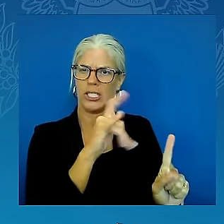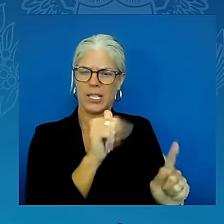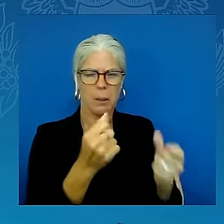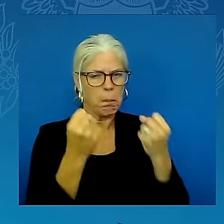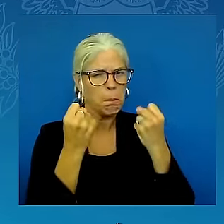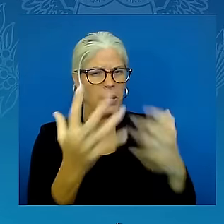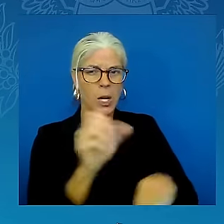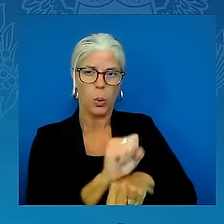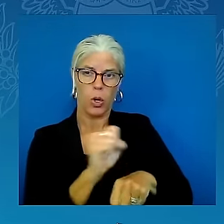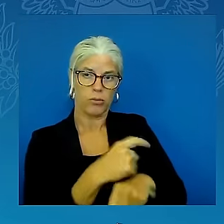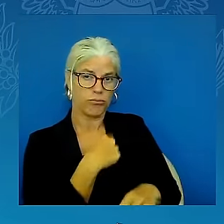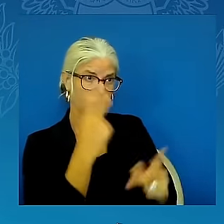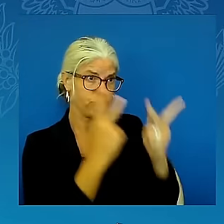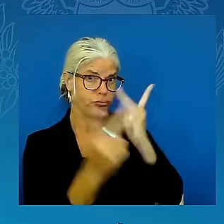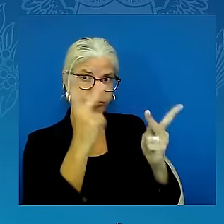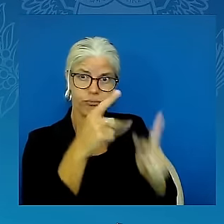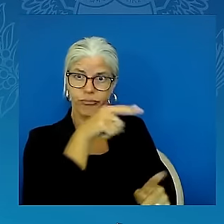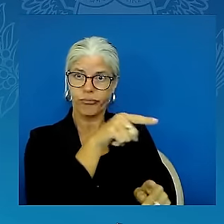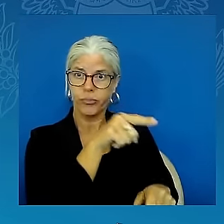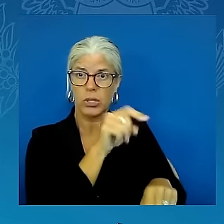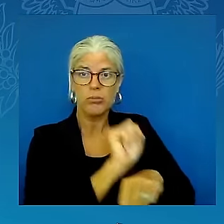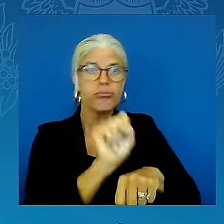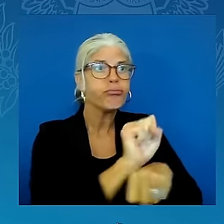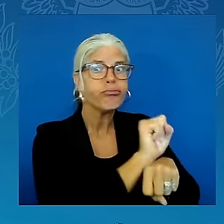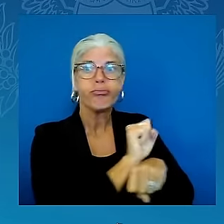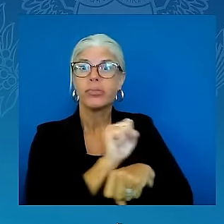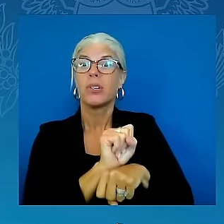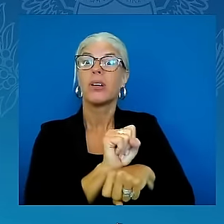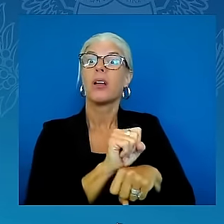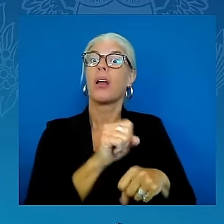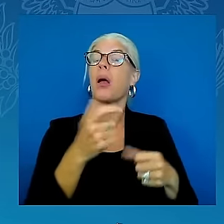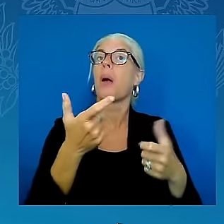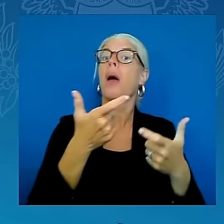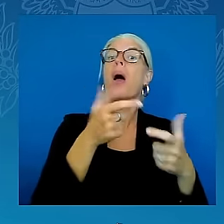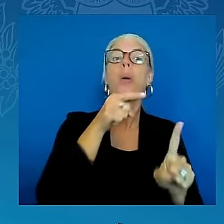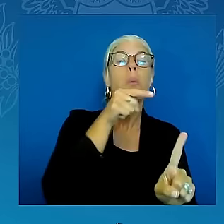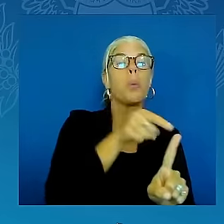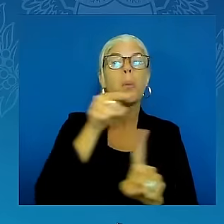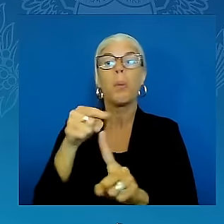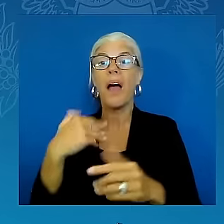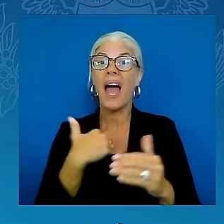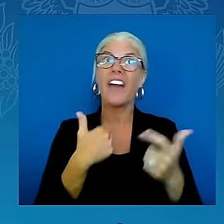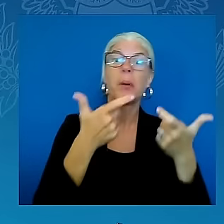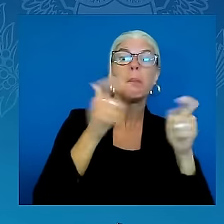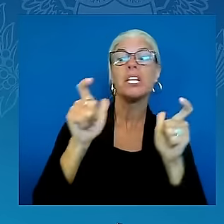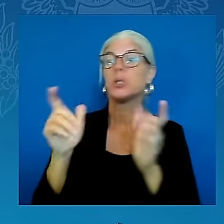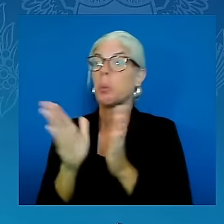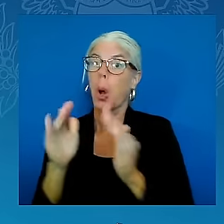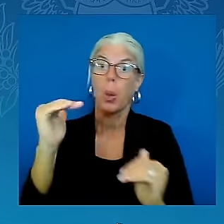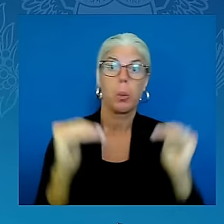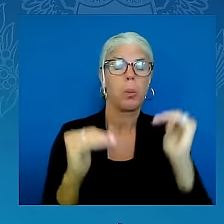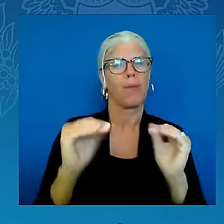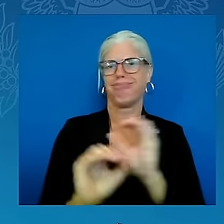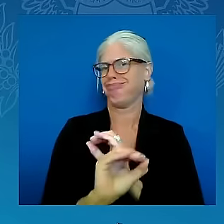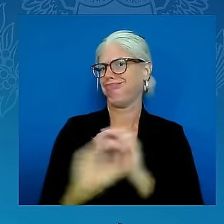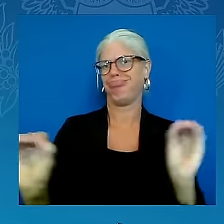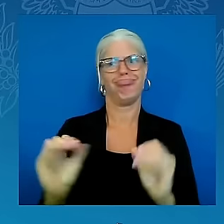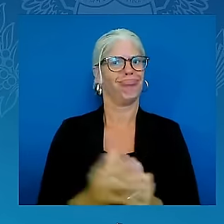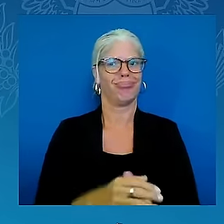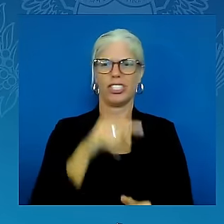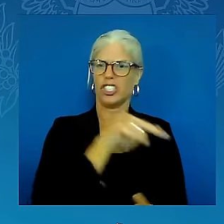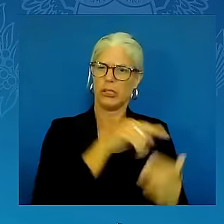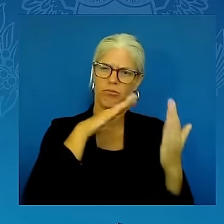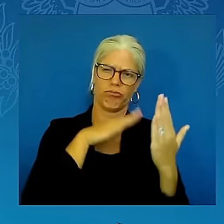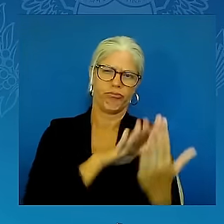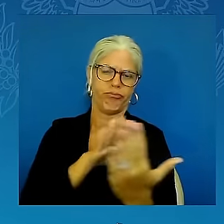was done and done right. When it came to crafting policy, There was no detail too minor